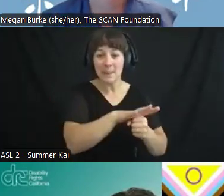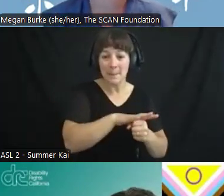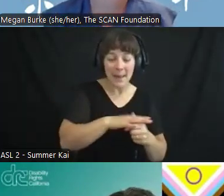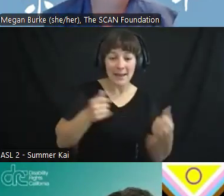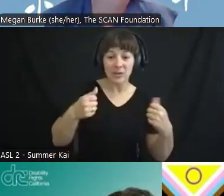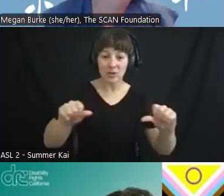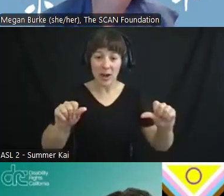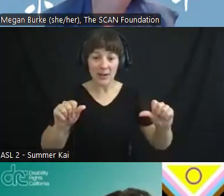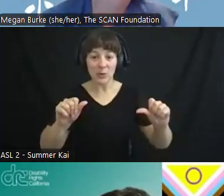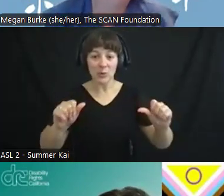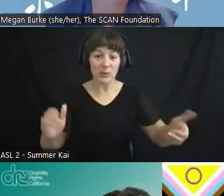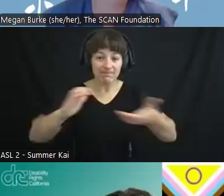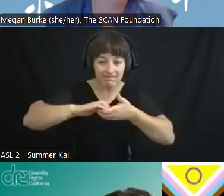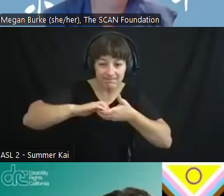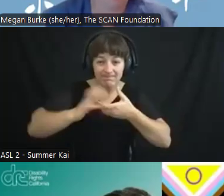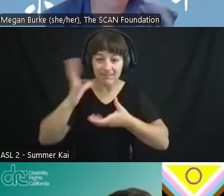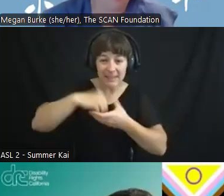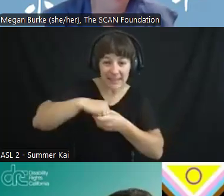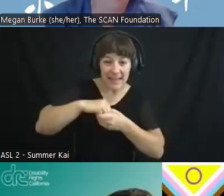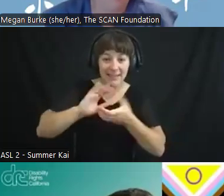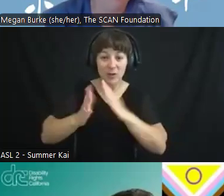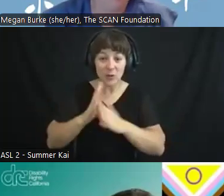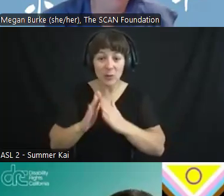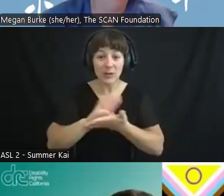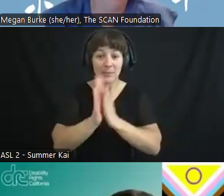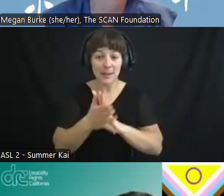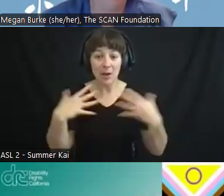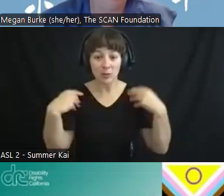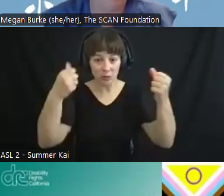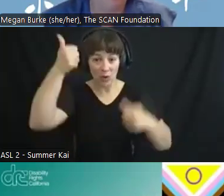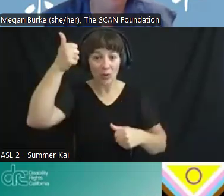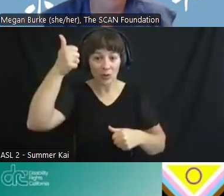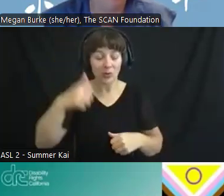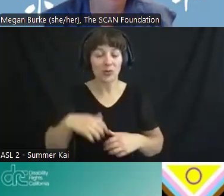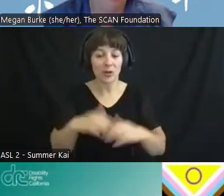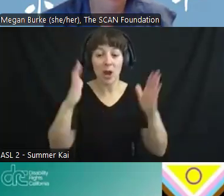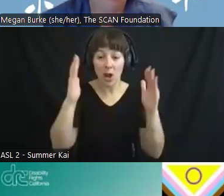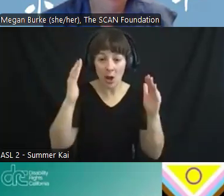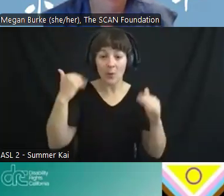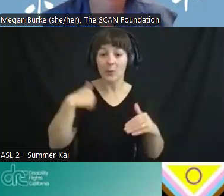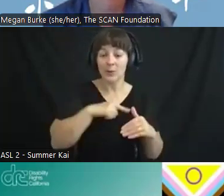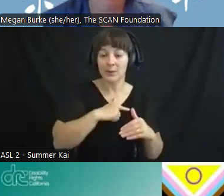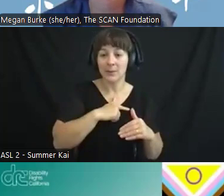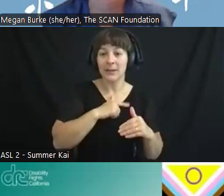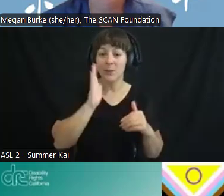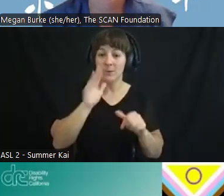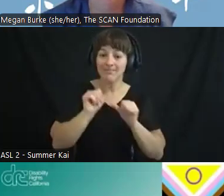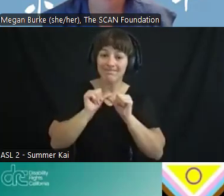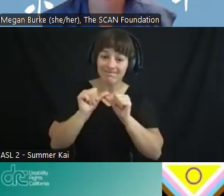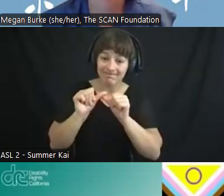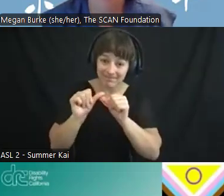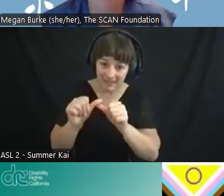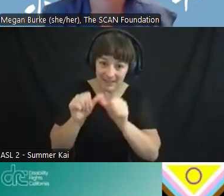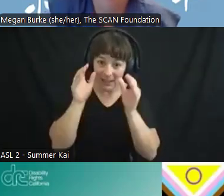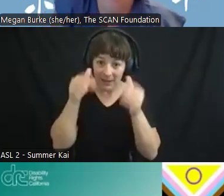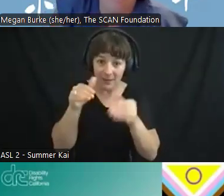trying to engage our communities to make them stronger, and hope that we continue to work on this as we move